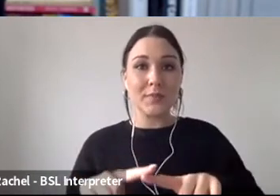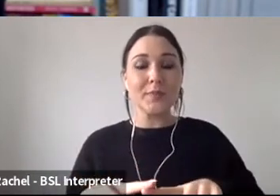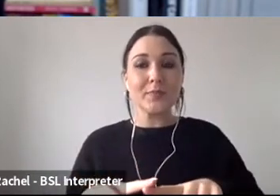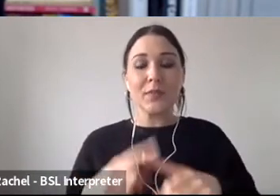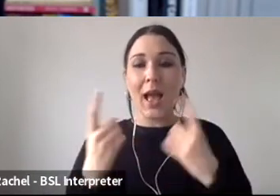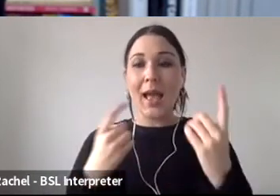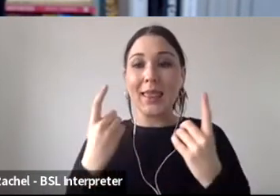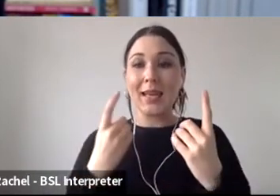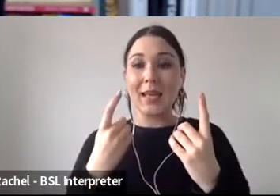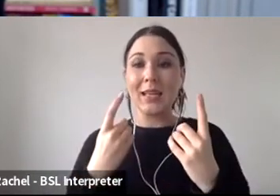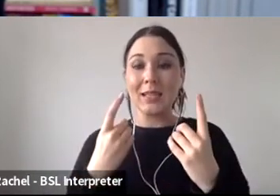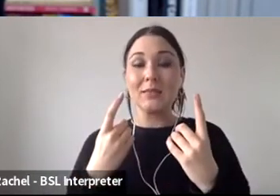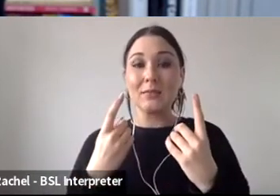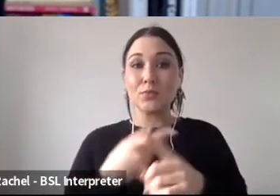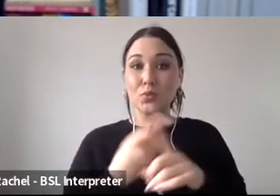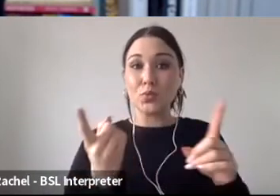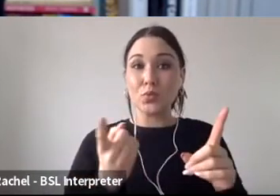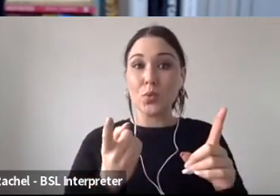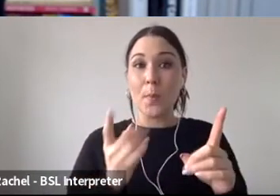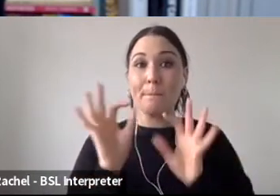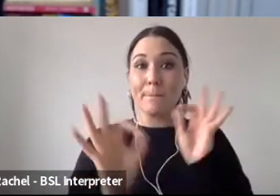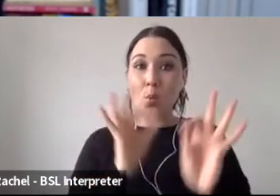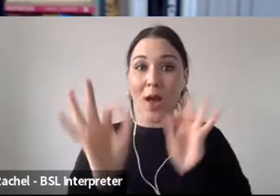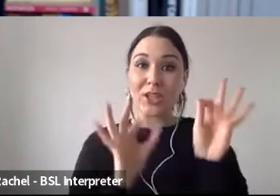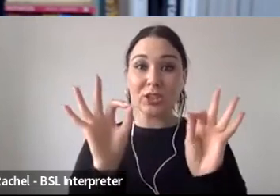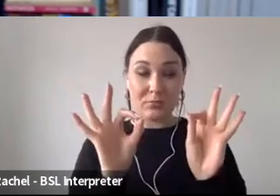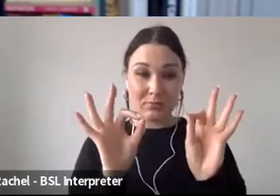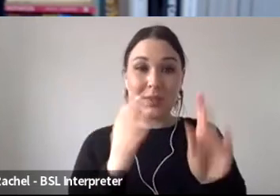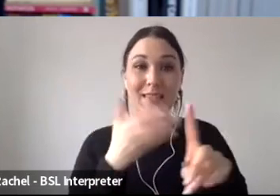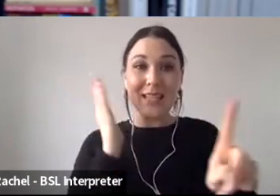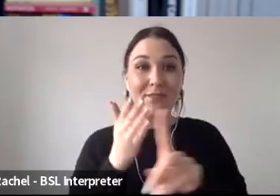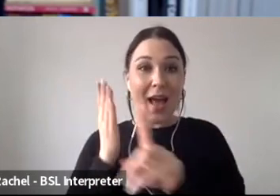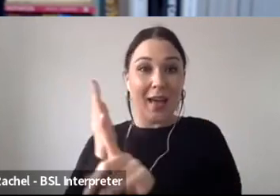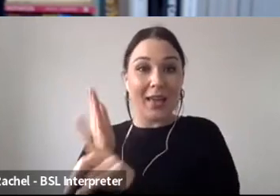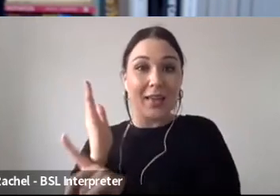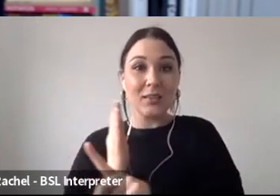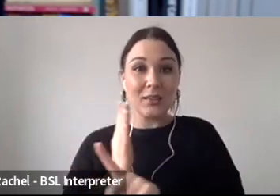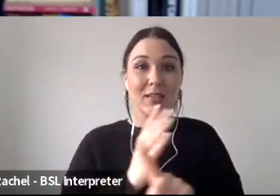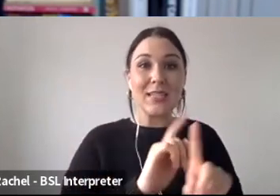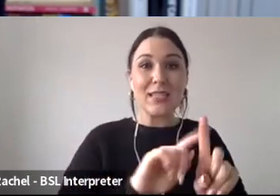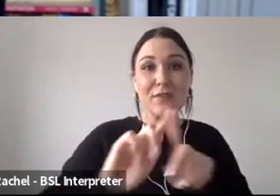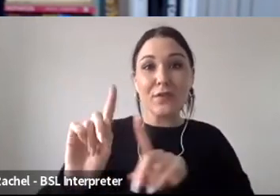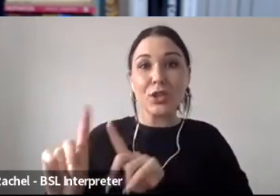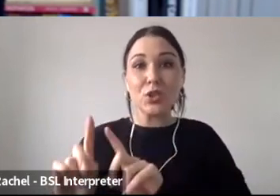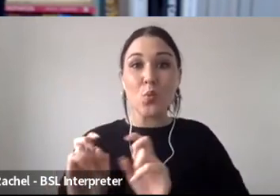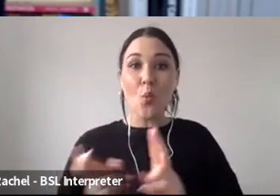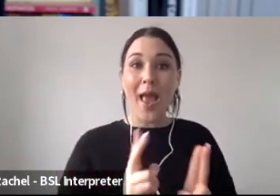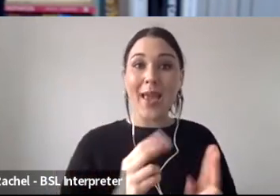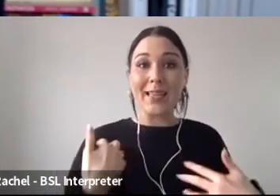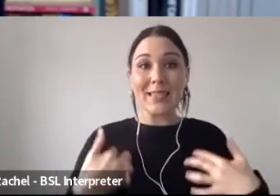some of your poll was asking people to kind of identify in different ways, and I think that's a really interesting